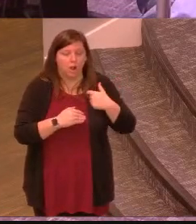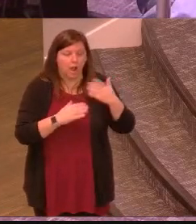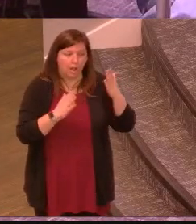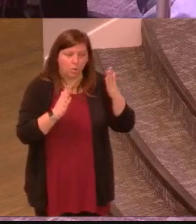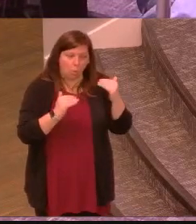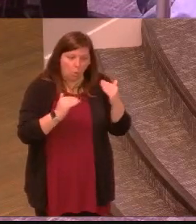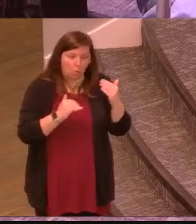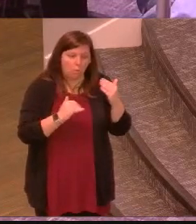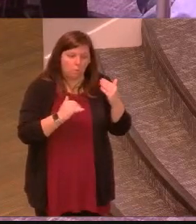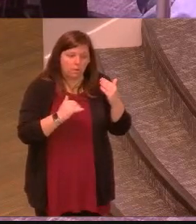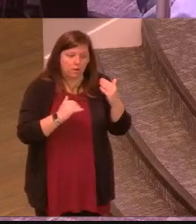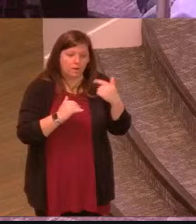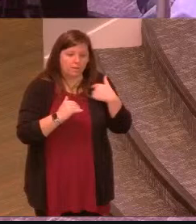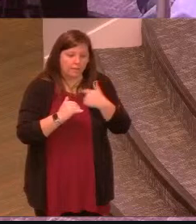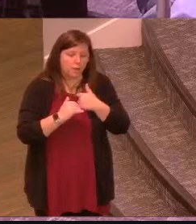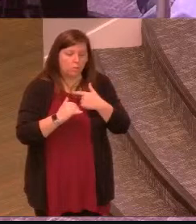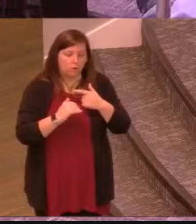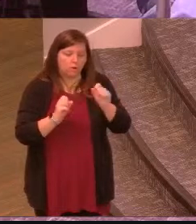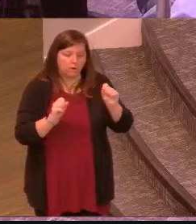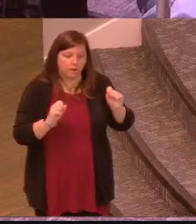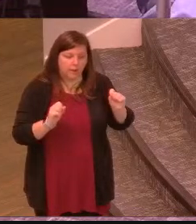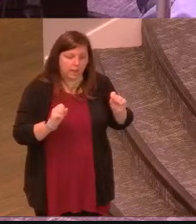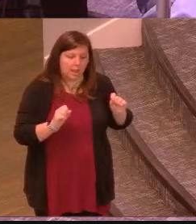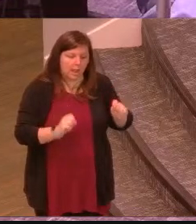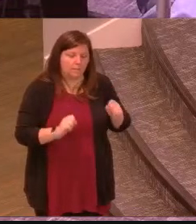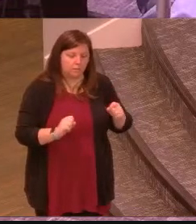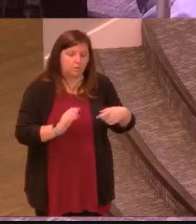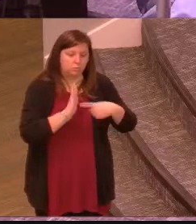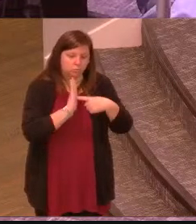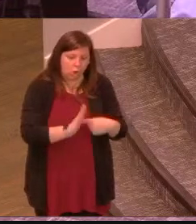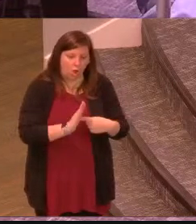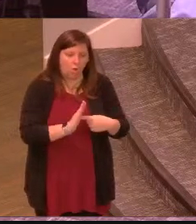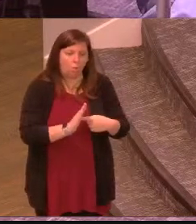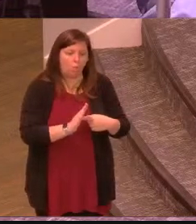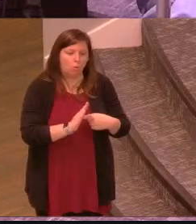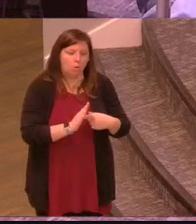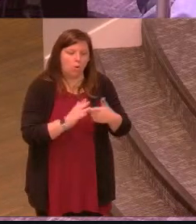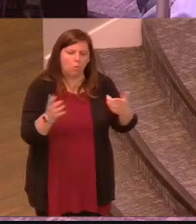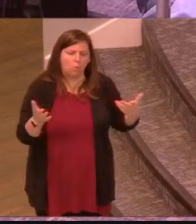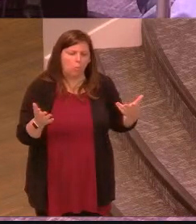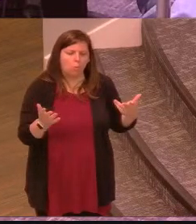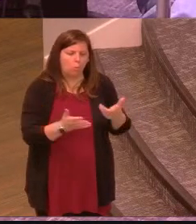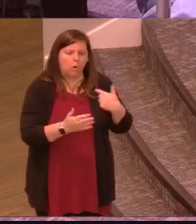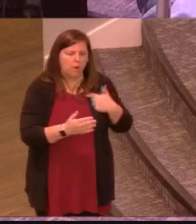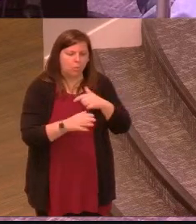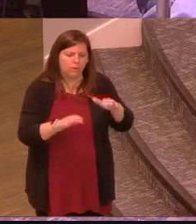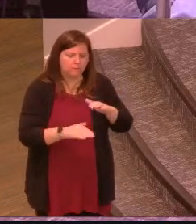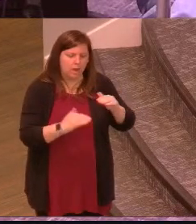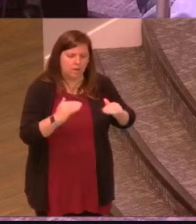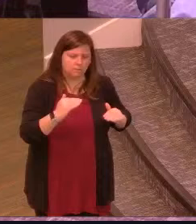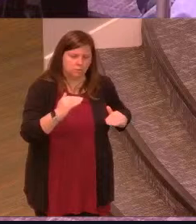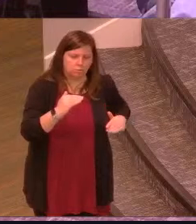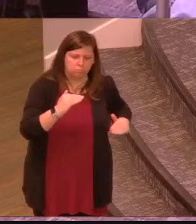saying what steps that we've taken towards the living wage. It's a big